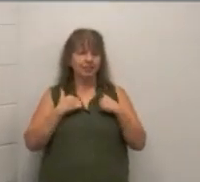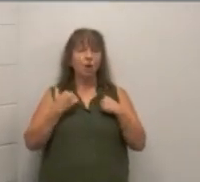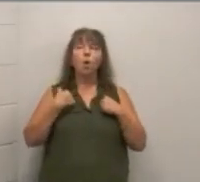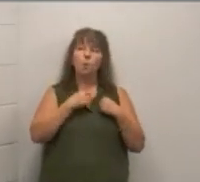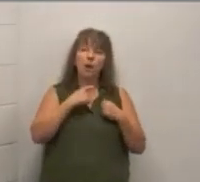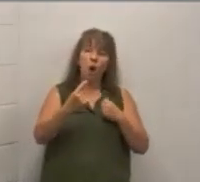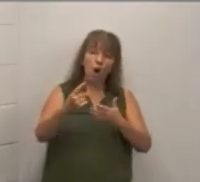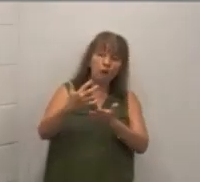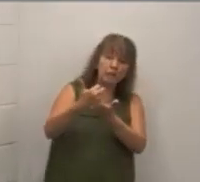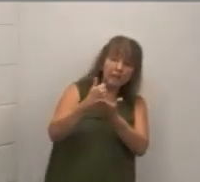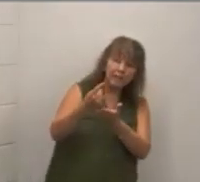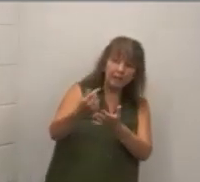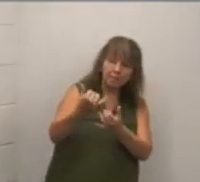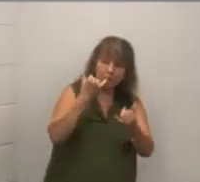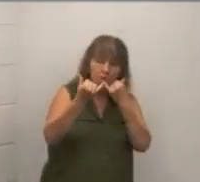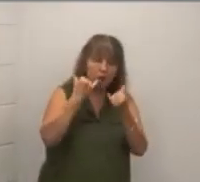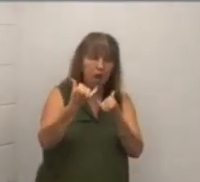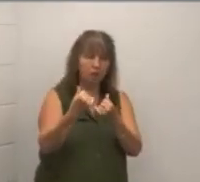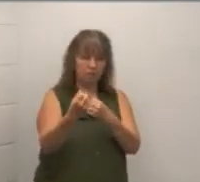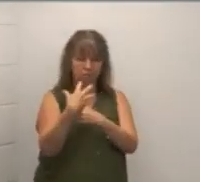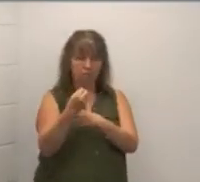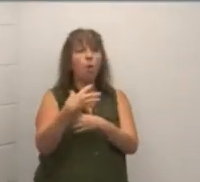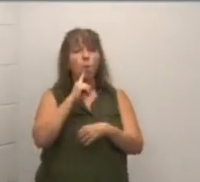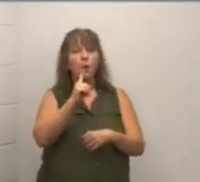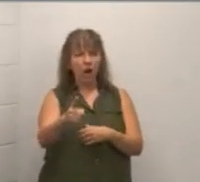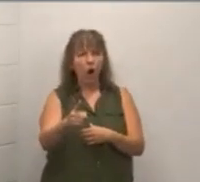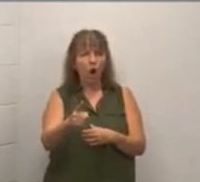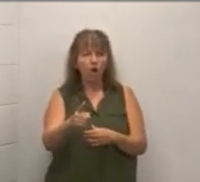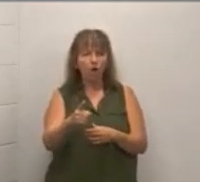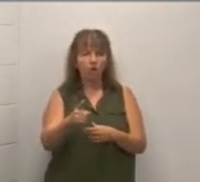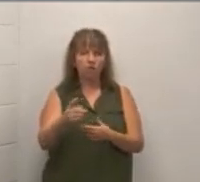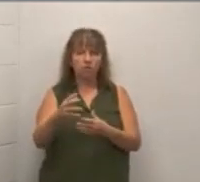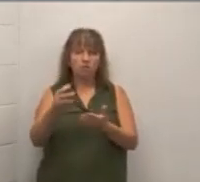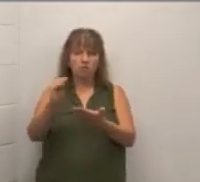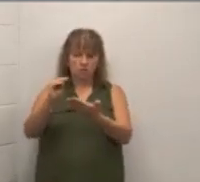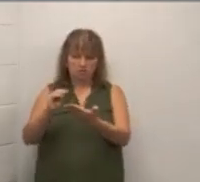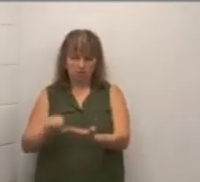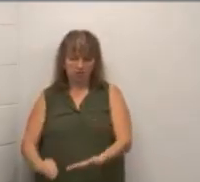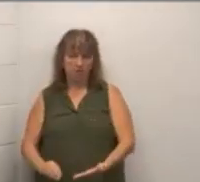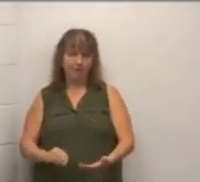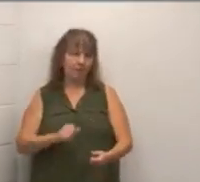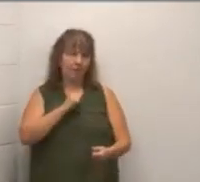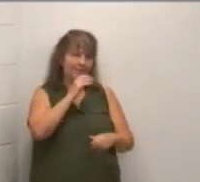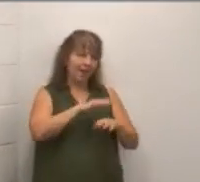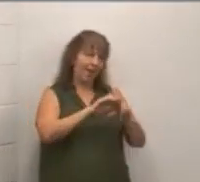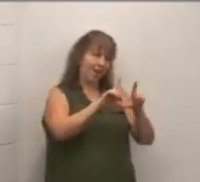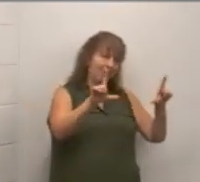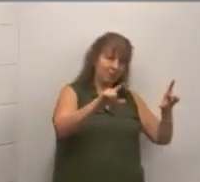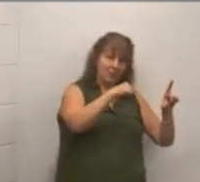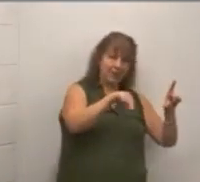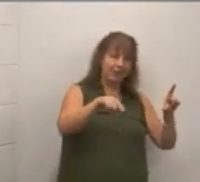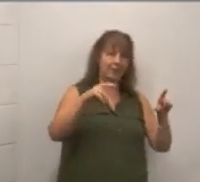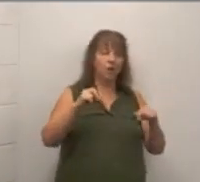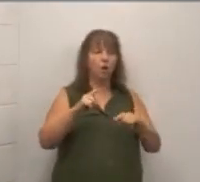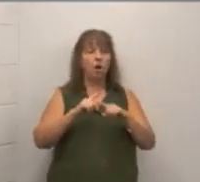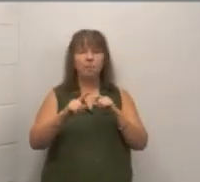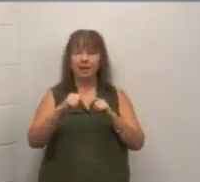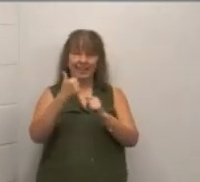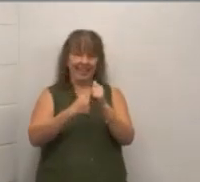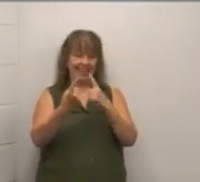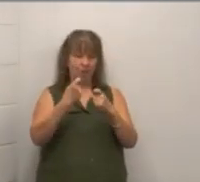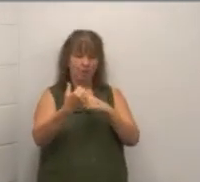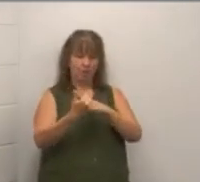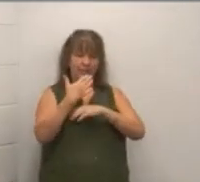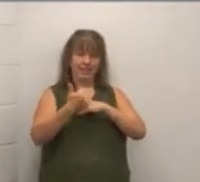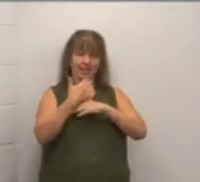collecting live questions. I think that's important for you to know. But we're also answering all the questions that have been submitted for the